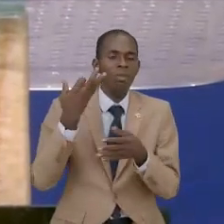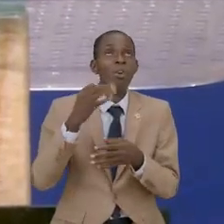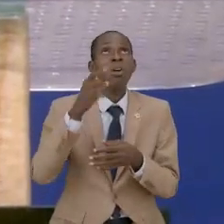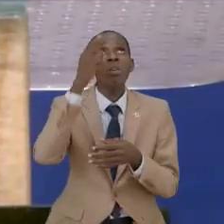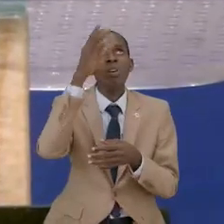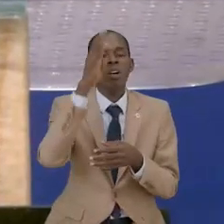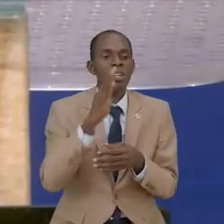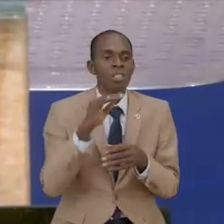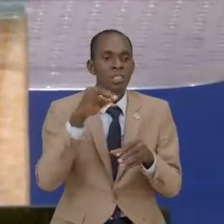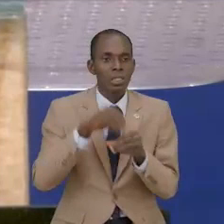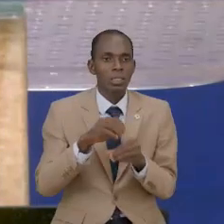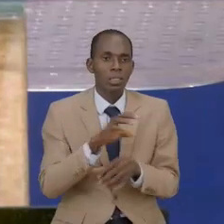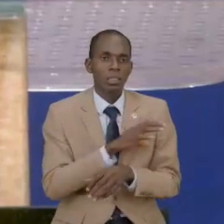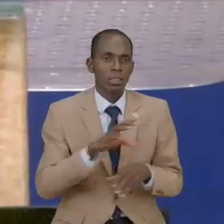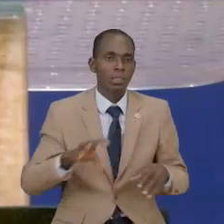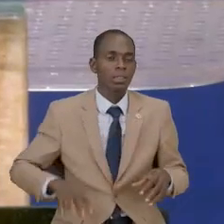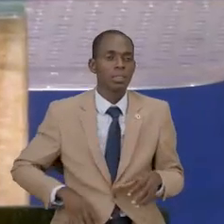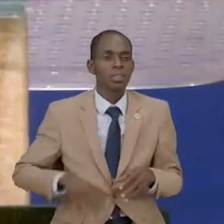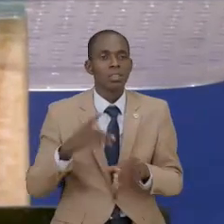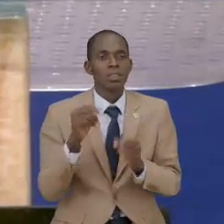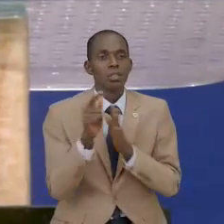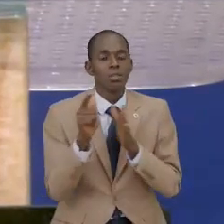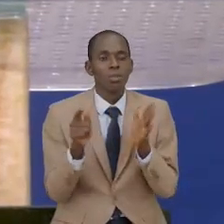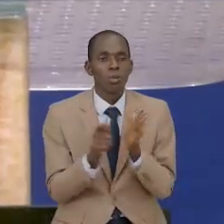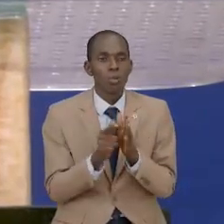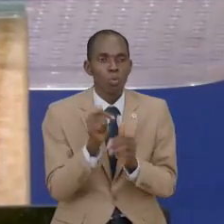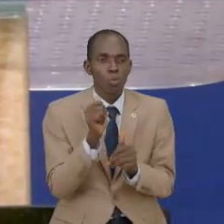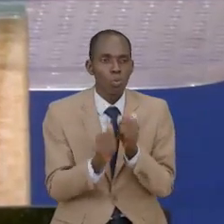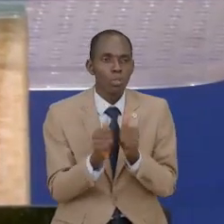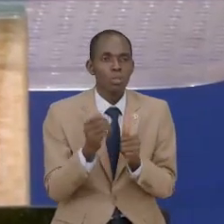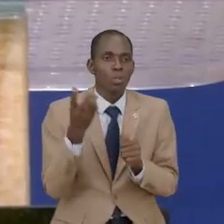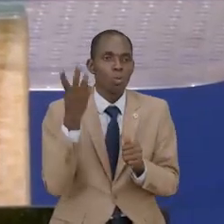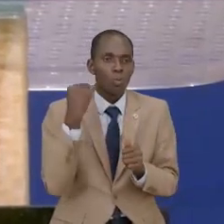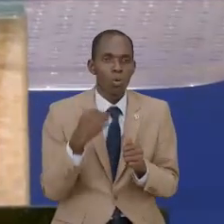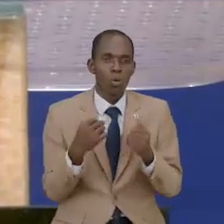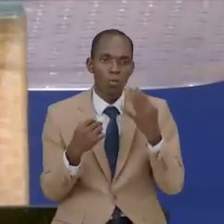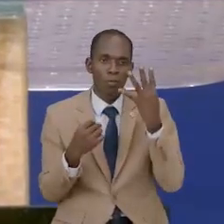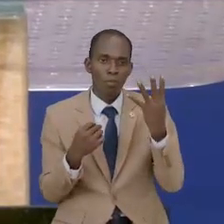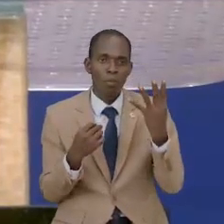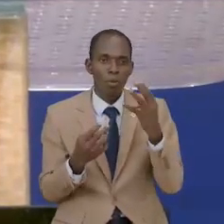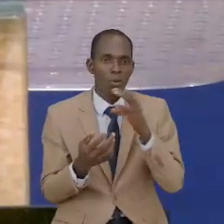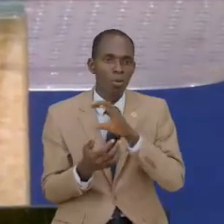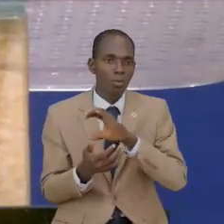God in Christ, the law, which was